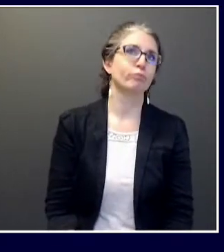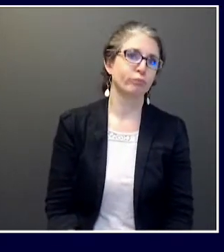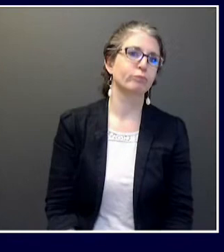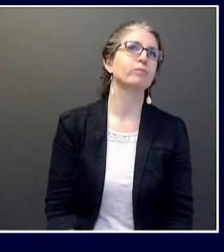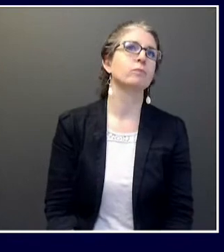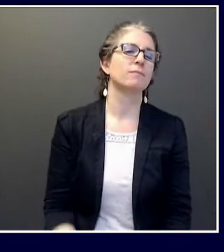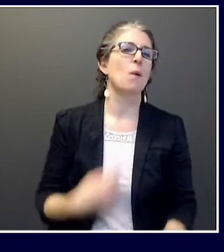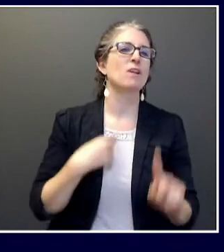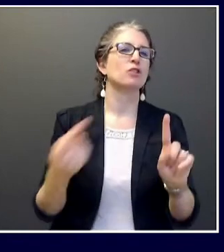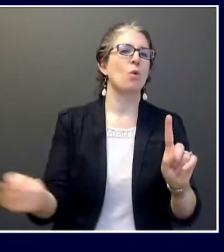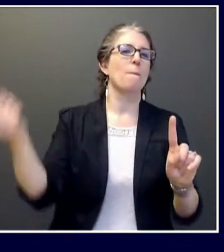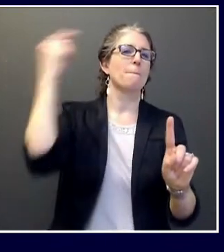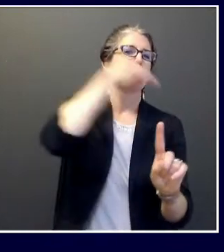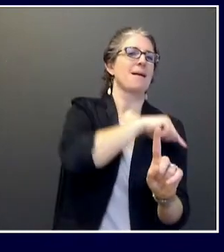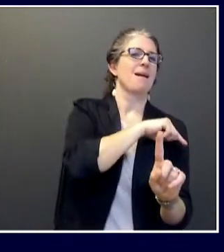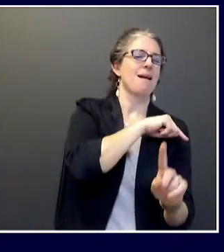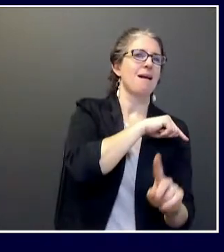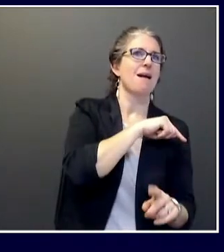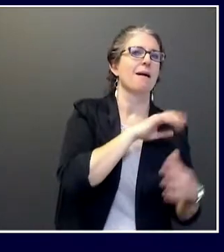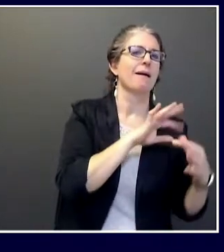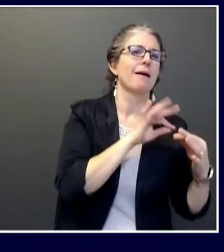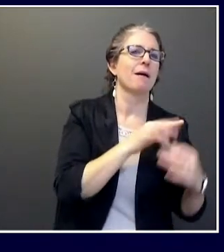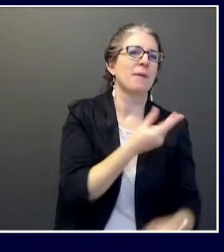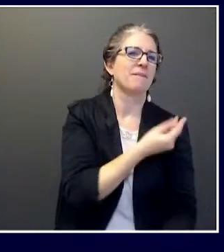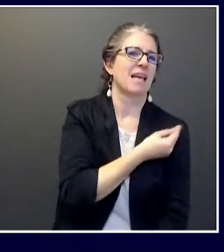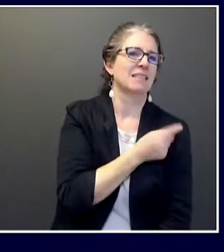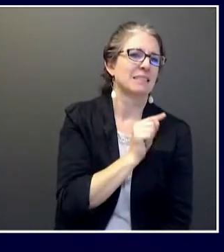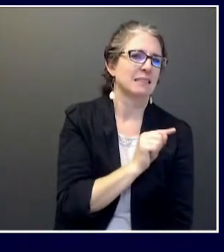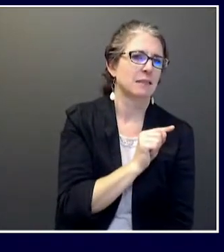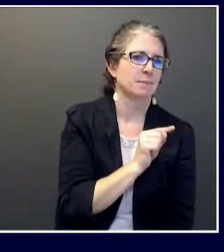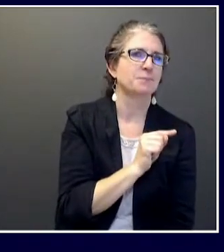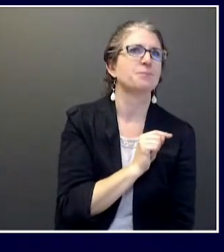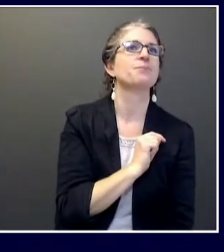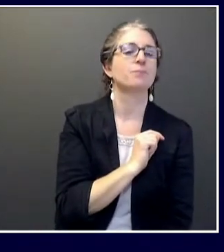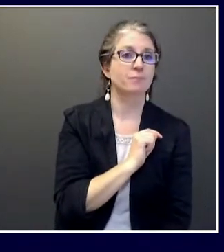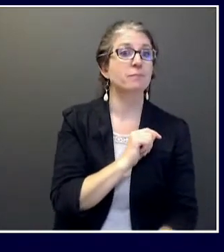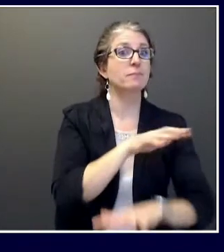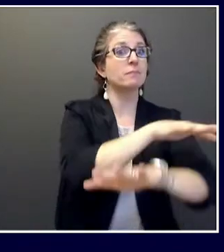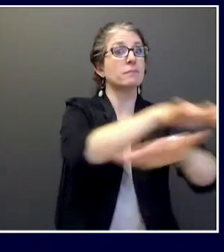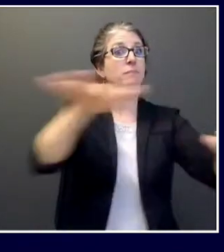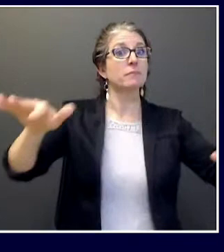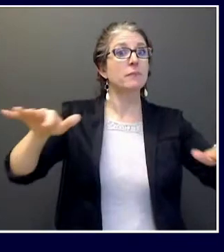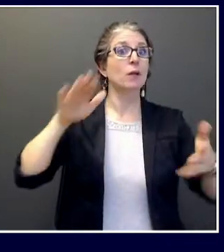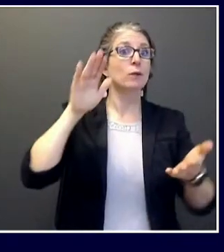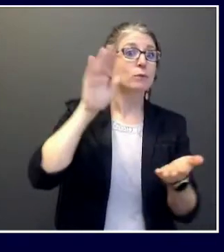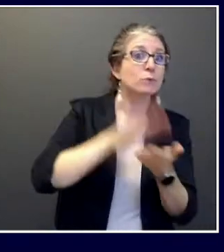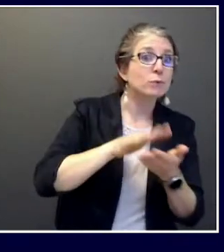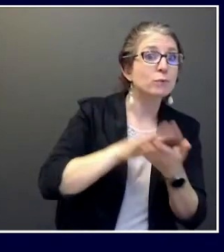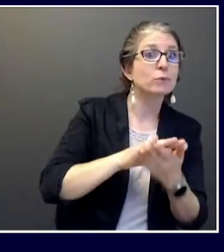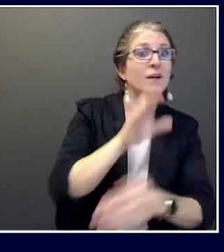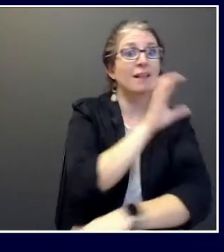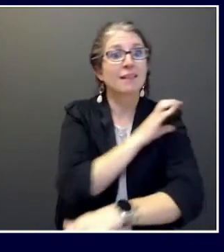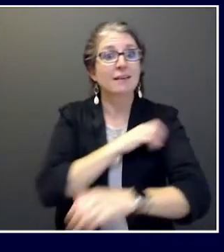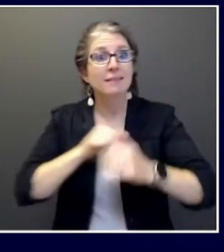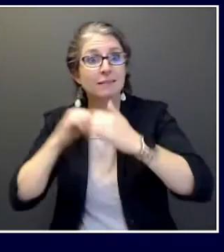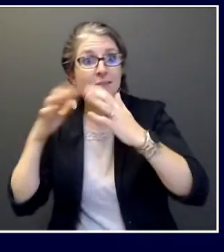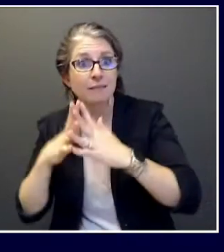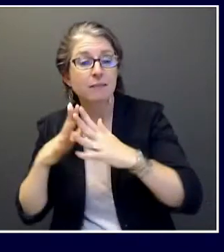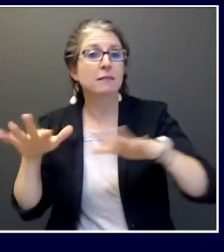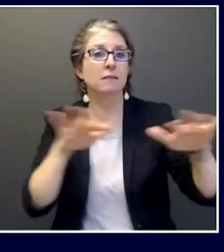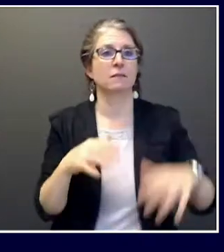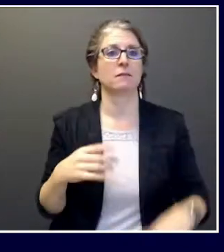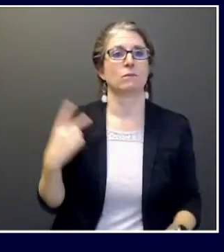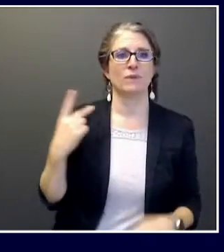you, because we talked about these vaccination efforts, the school-based clinics that are being organized, our EMS agencies have been organizing clinics, these